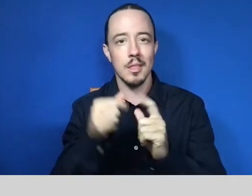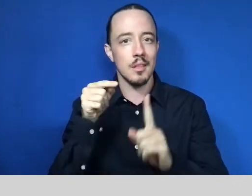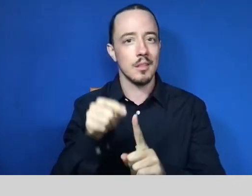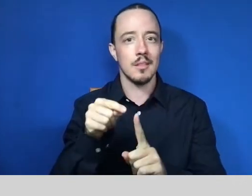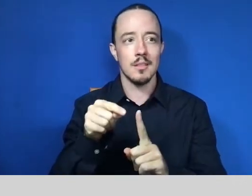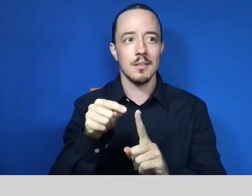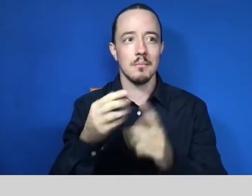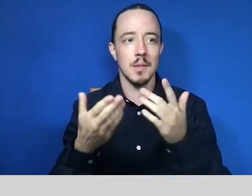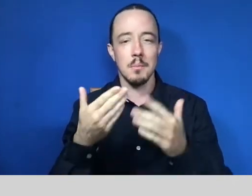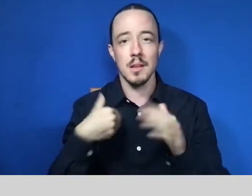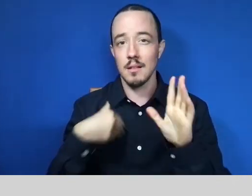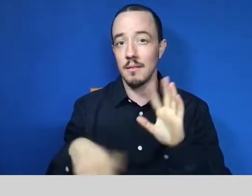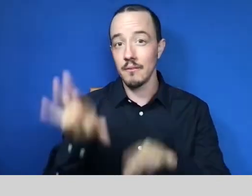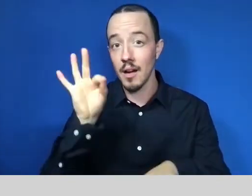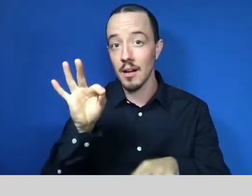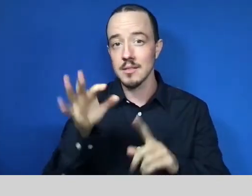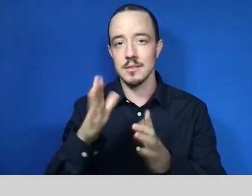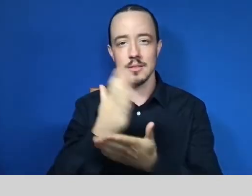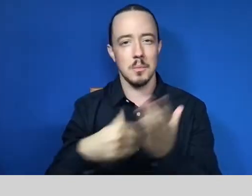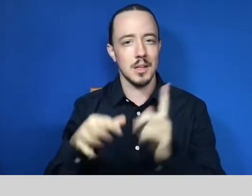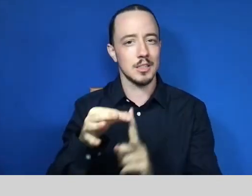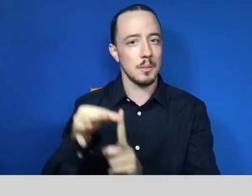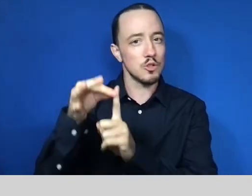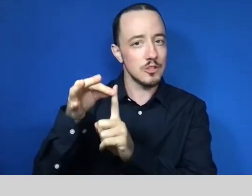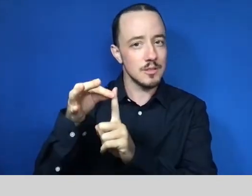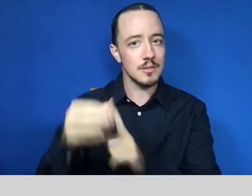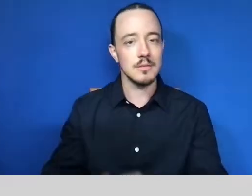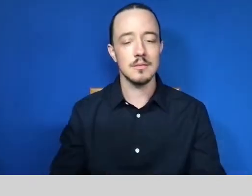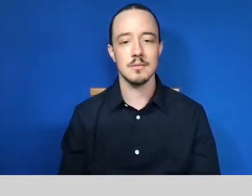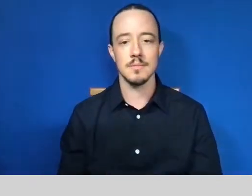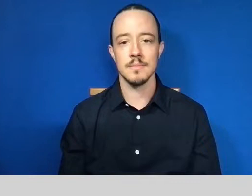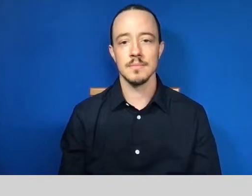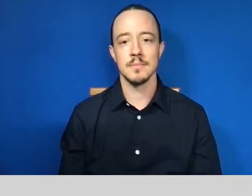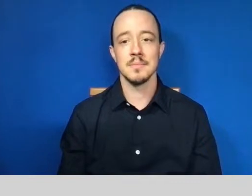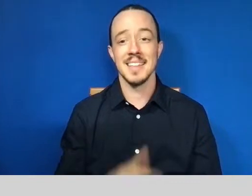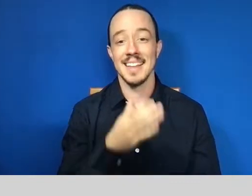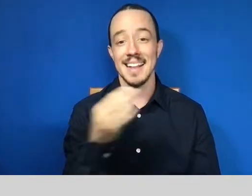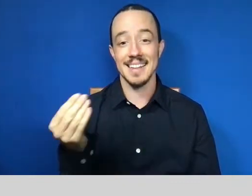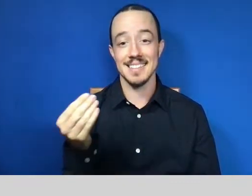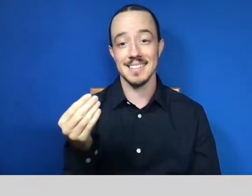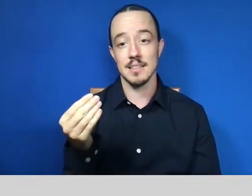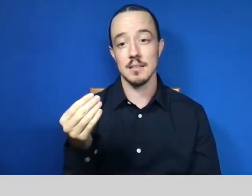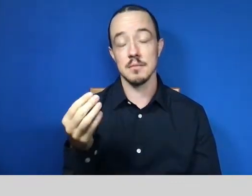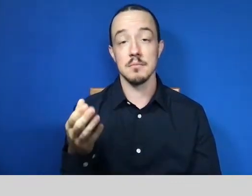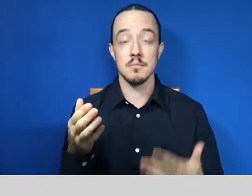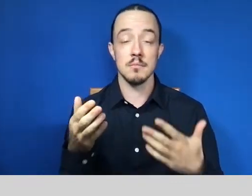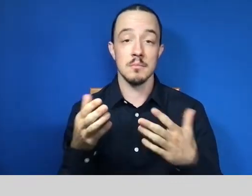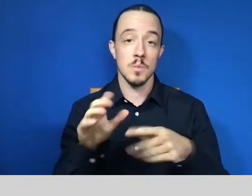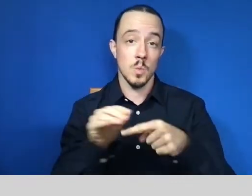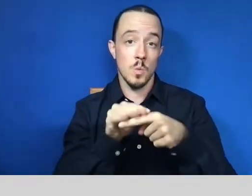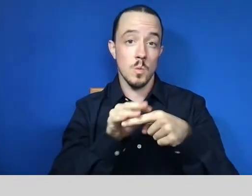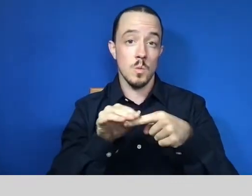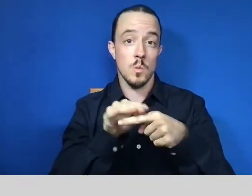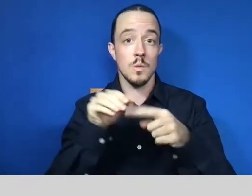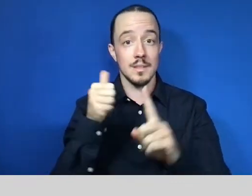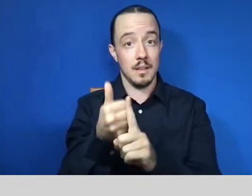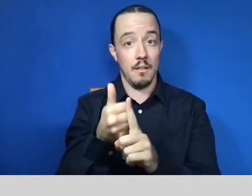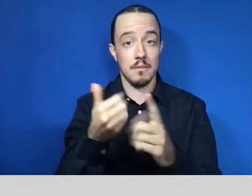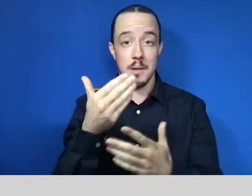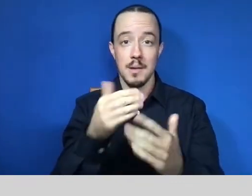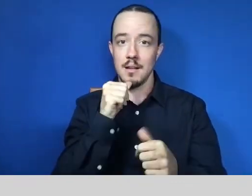it can raise some exceptions and be wrong. And the code might